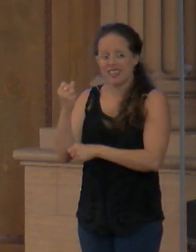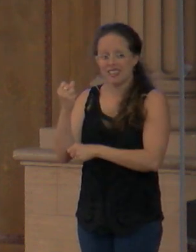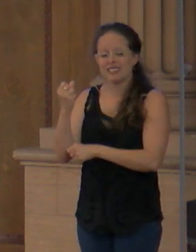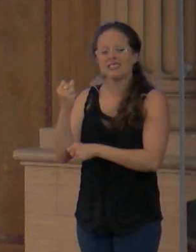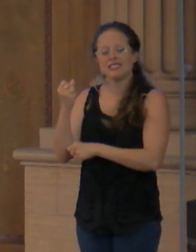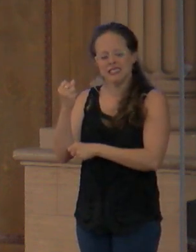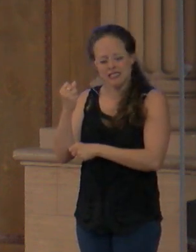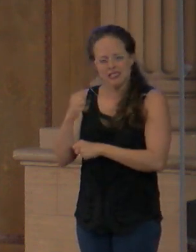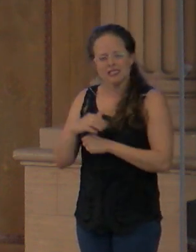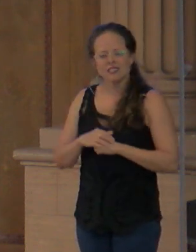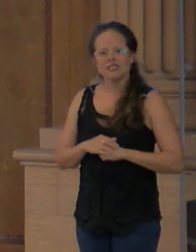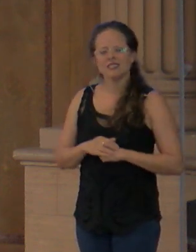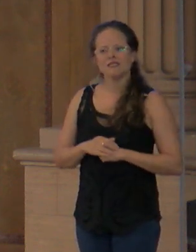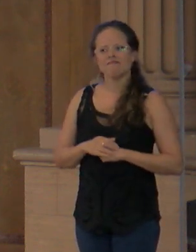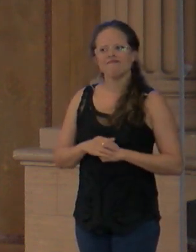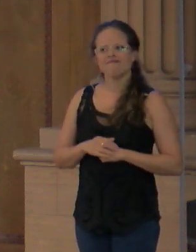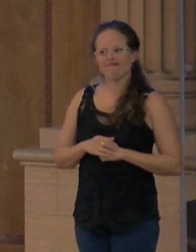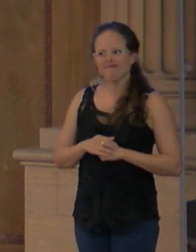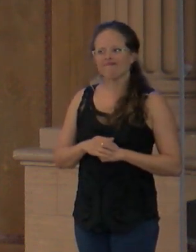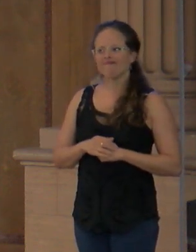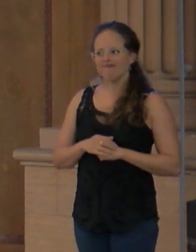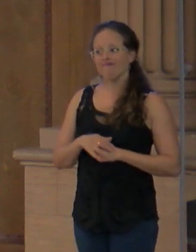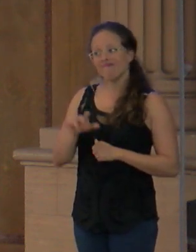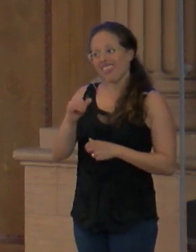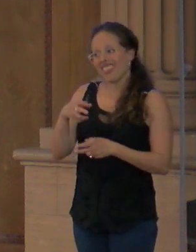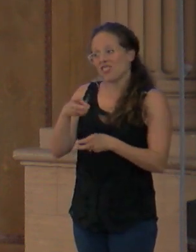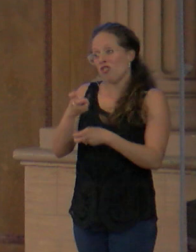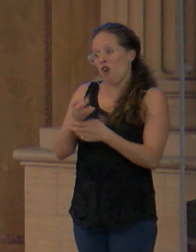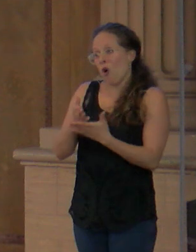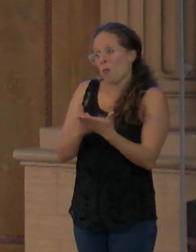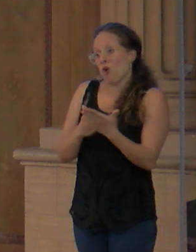this is one of those hard things about doing justice.